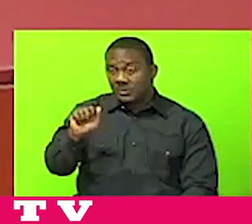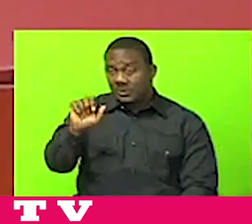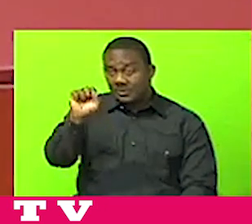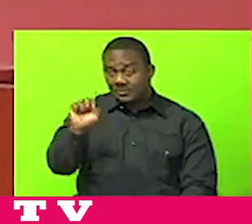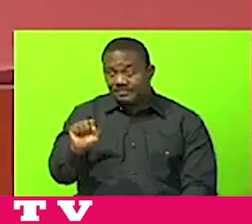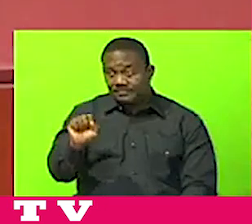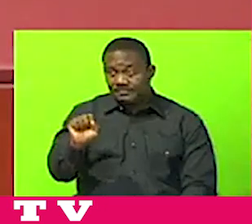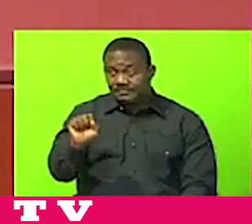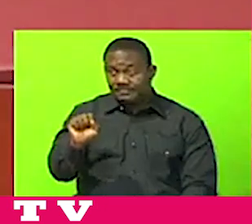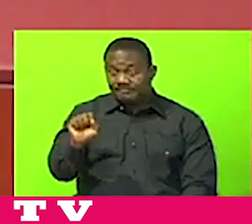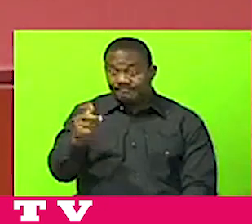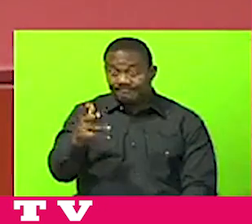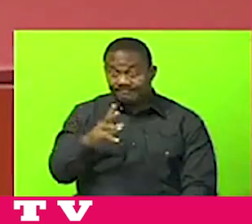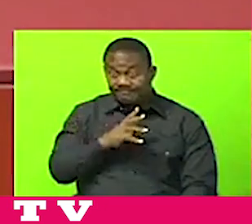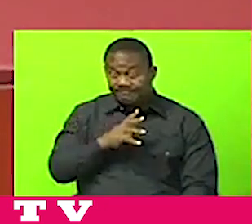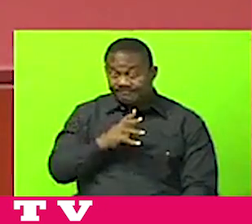Is that okay?